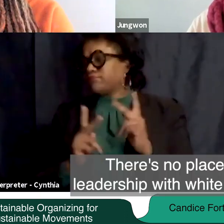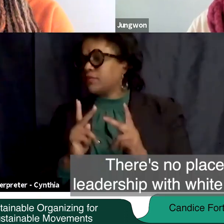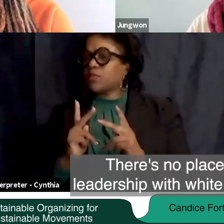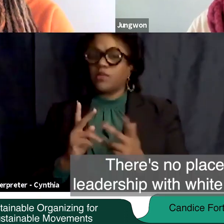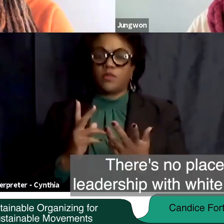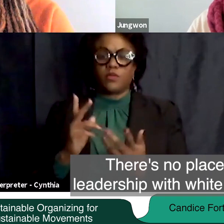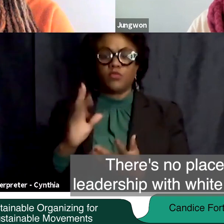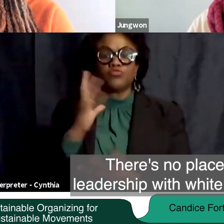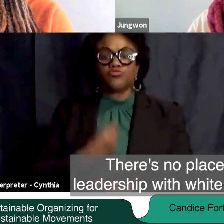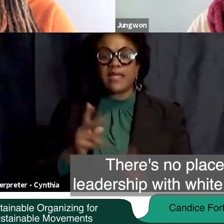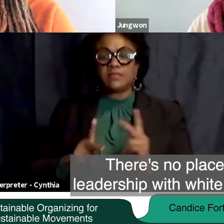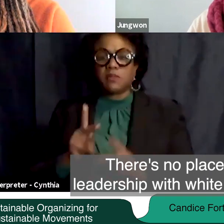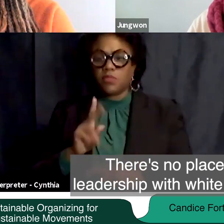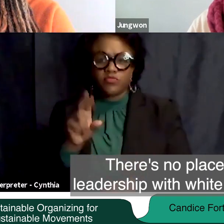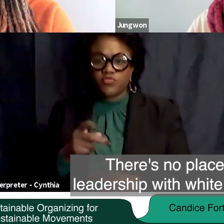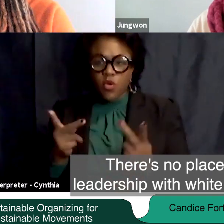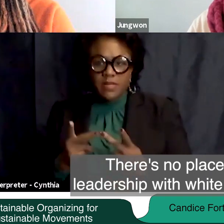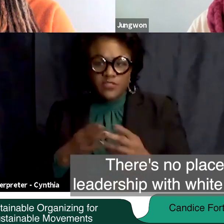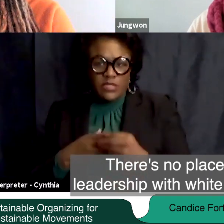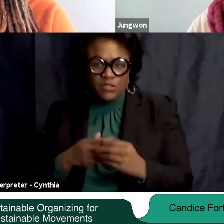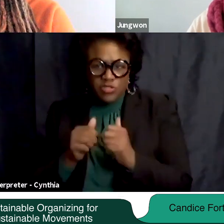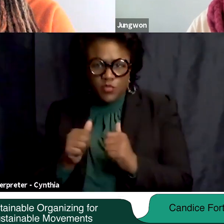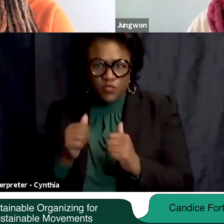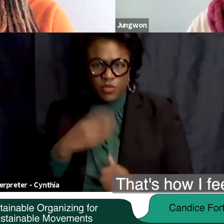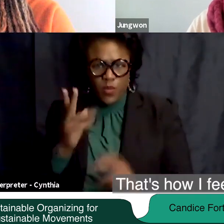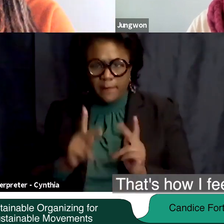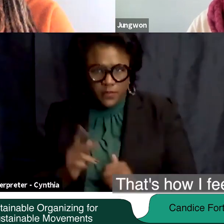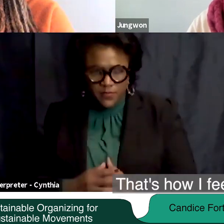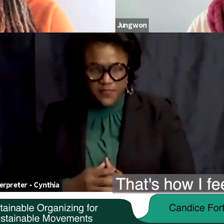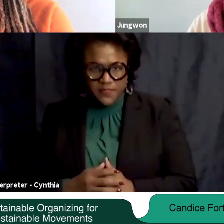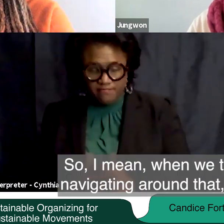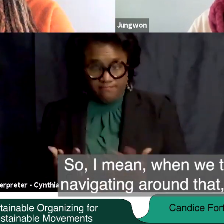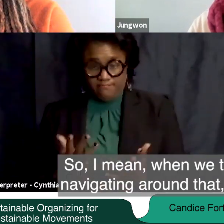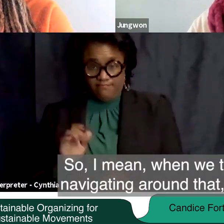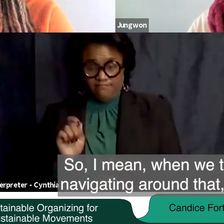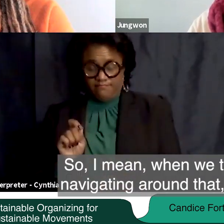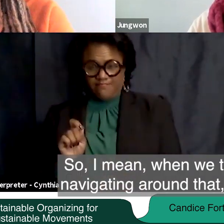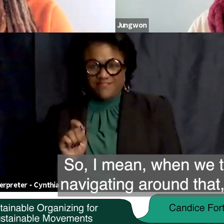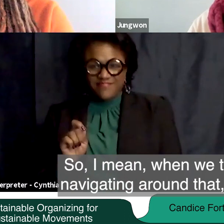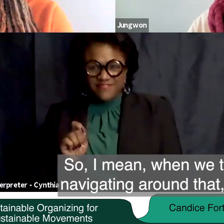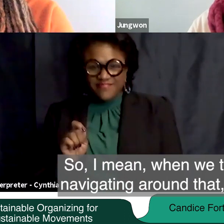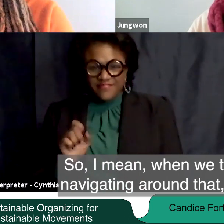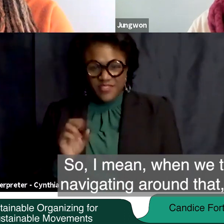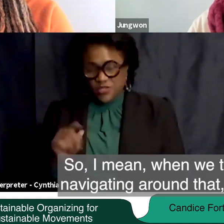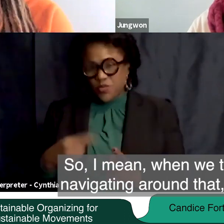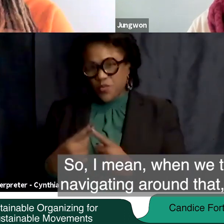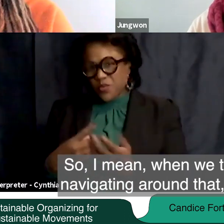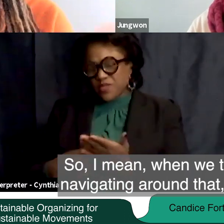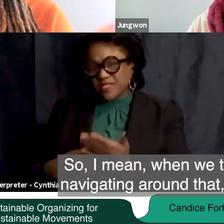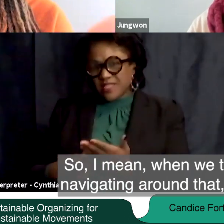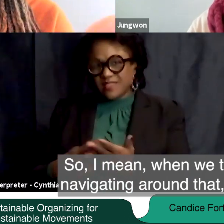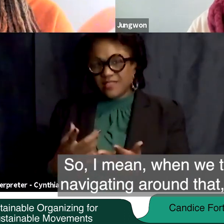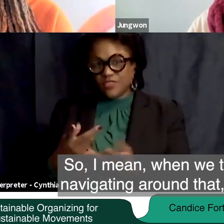there's no place for leadership with white people. That's how I feel. So, I mean, when we talk about